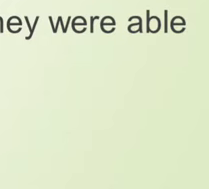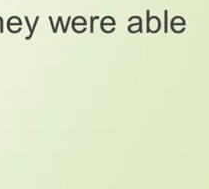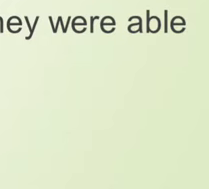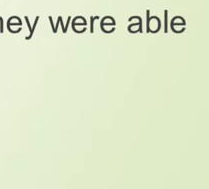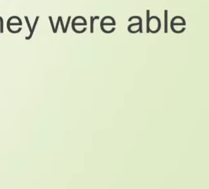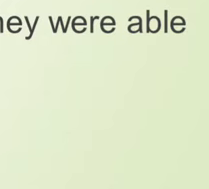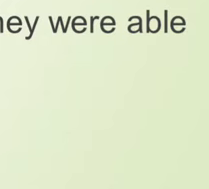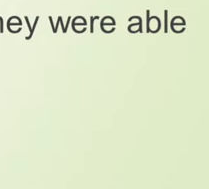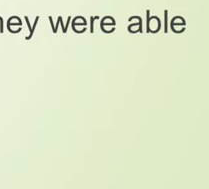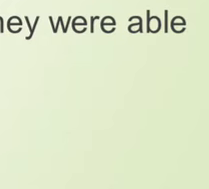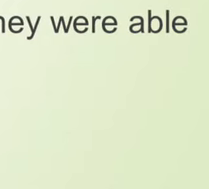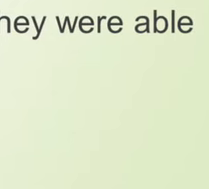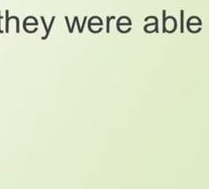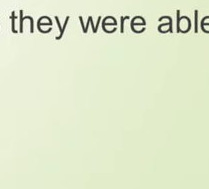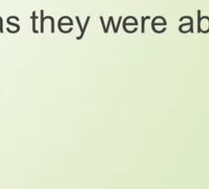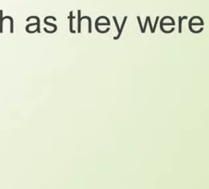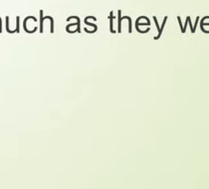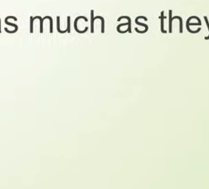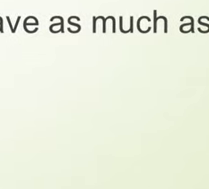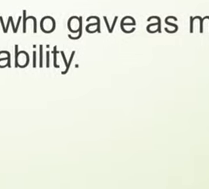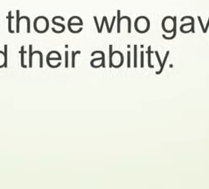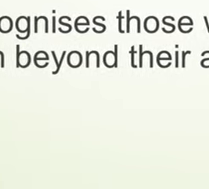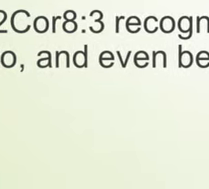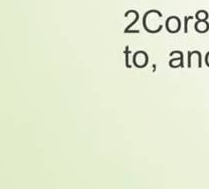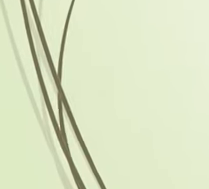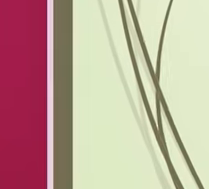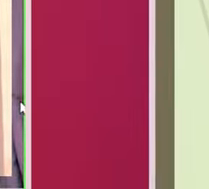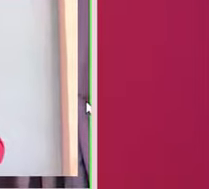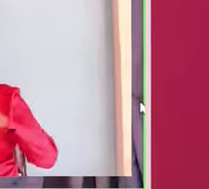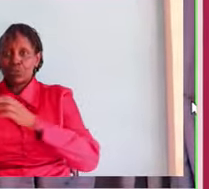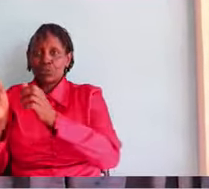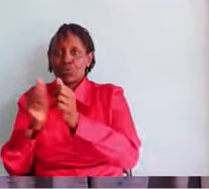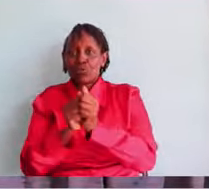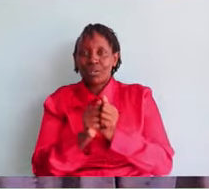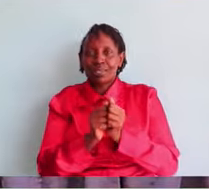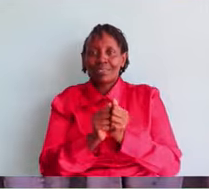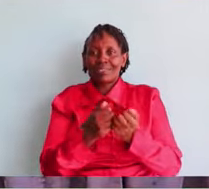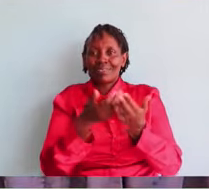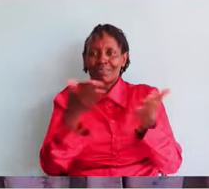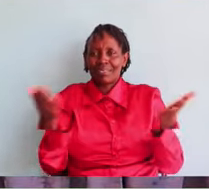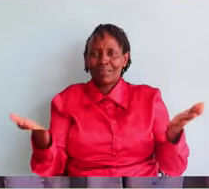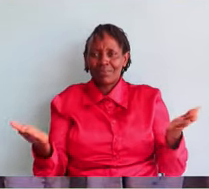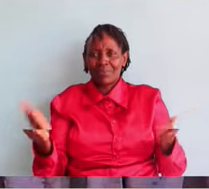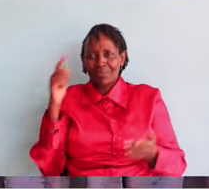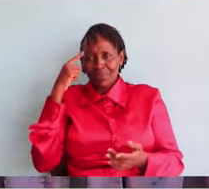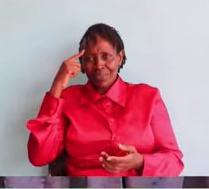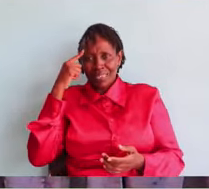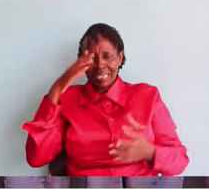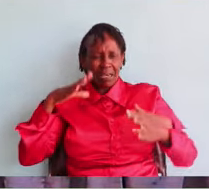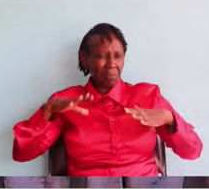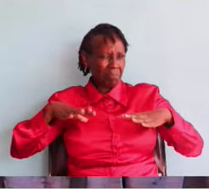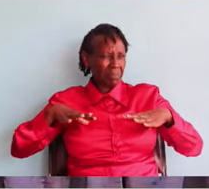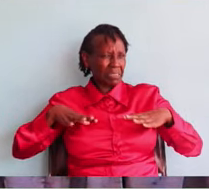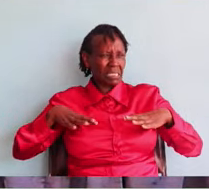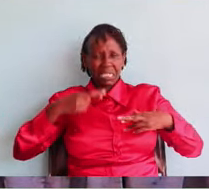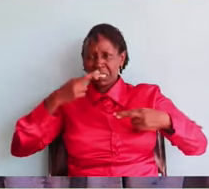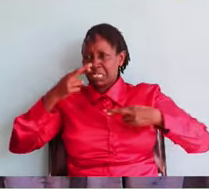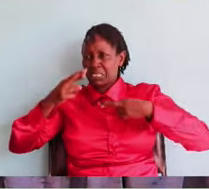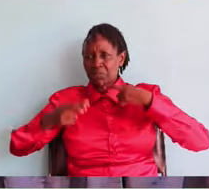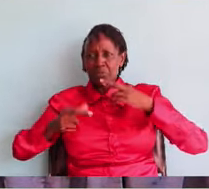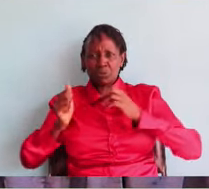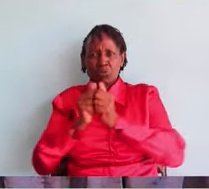are rejoicing. It's so hard to rejoice with them. Sometimes we may think perhaps they are showing off, so why should we rejoice with them? But the